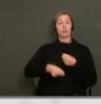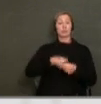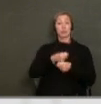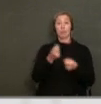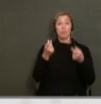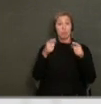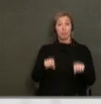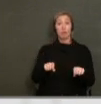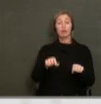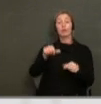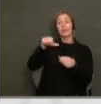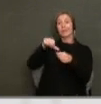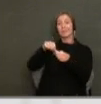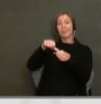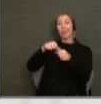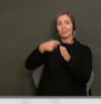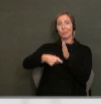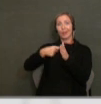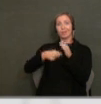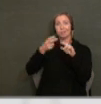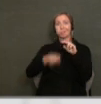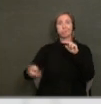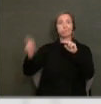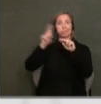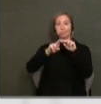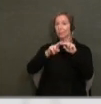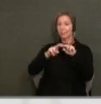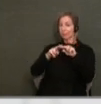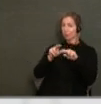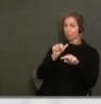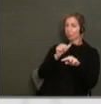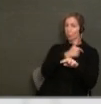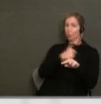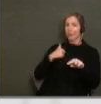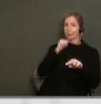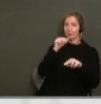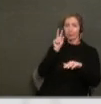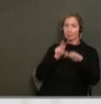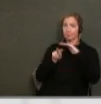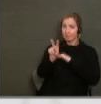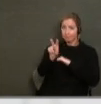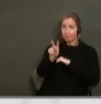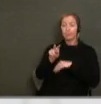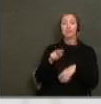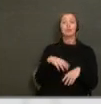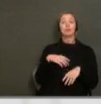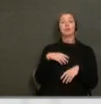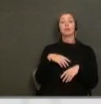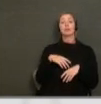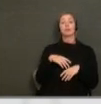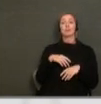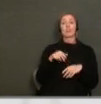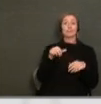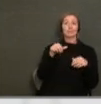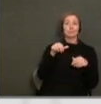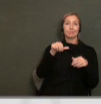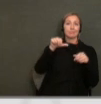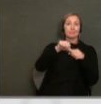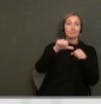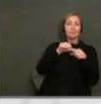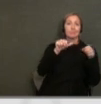being much higher than what we had anticipated because of fuel issues that are happening in